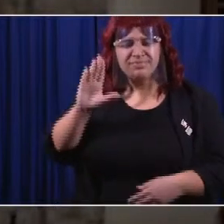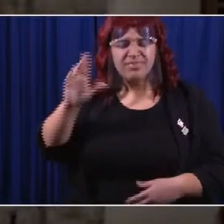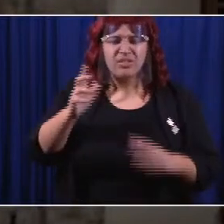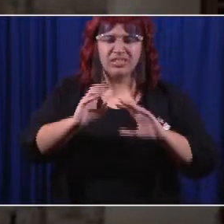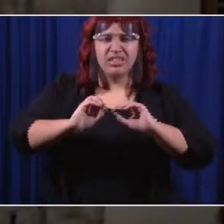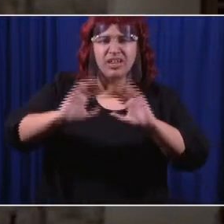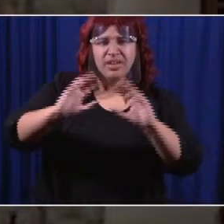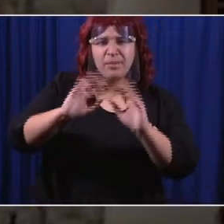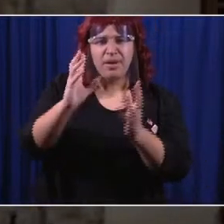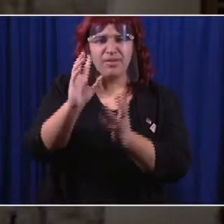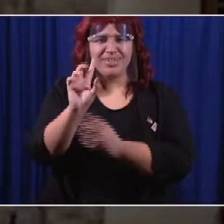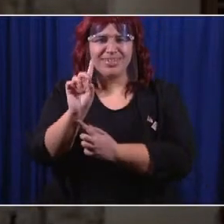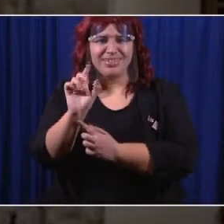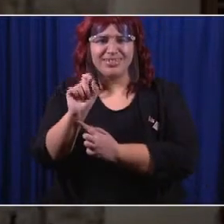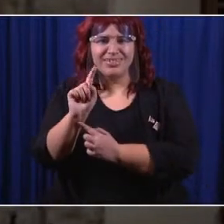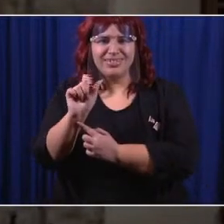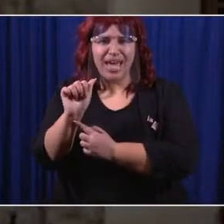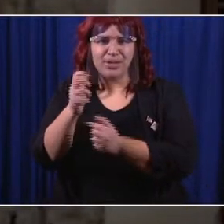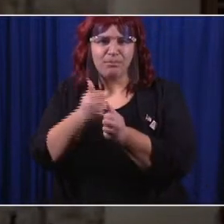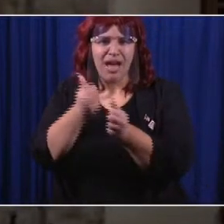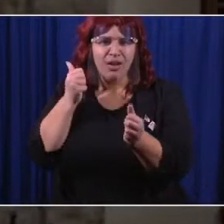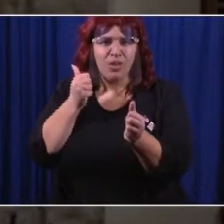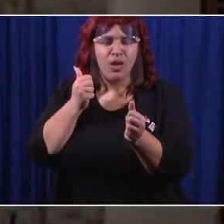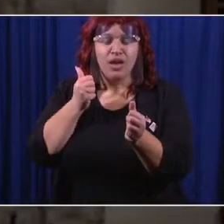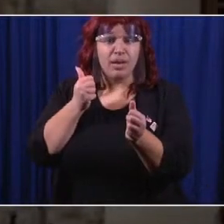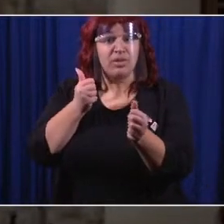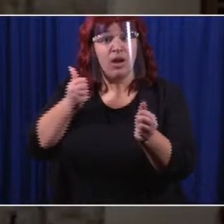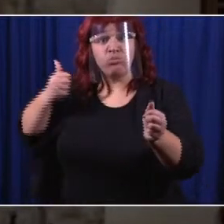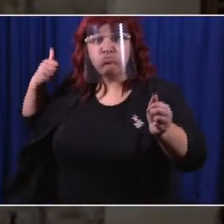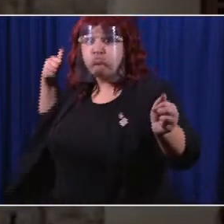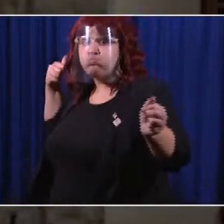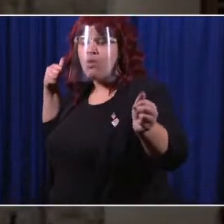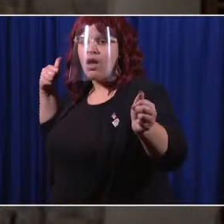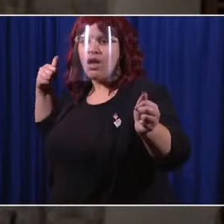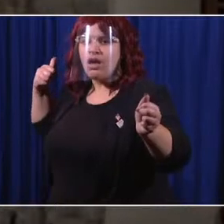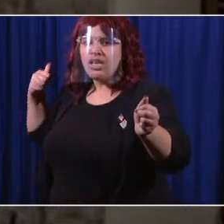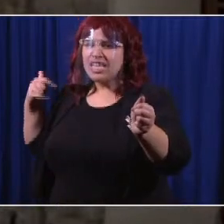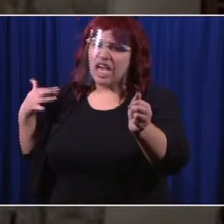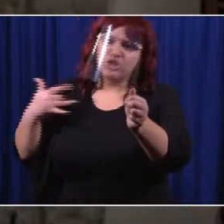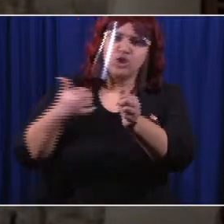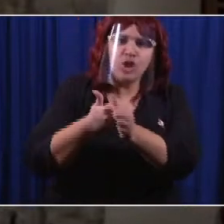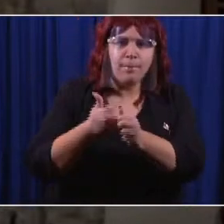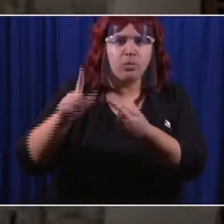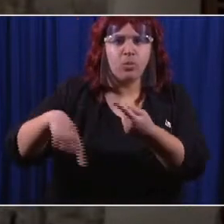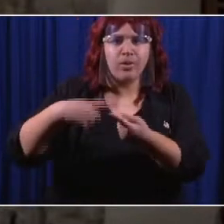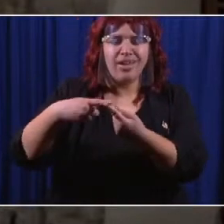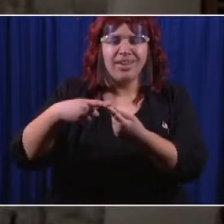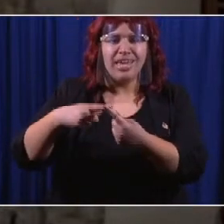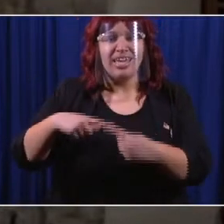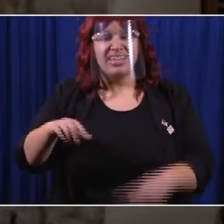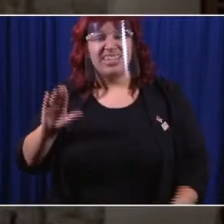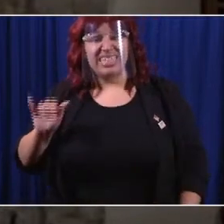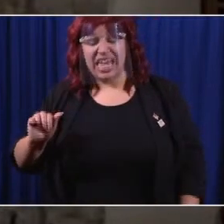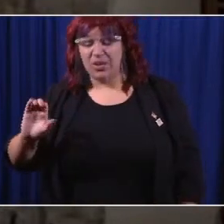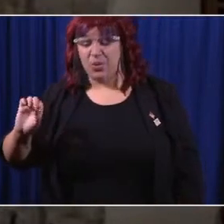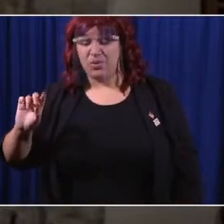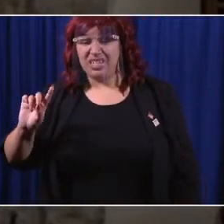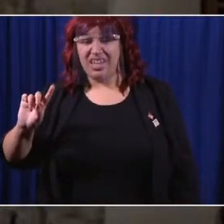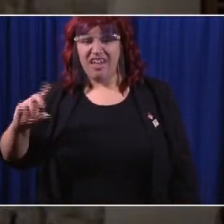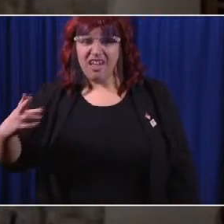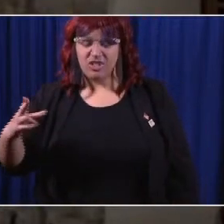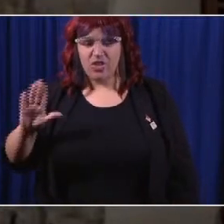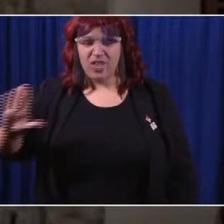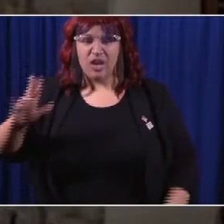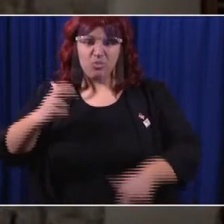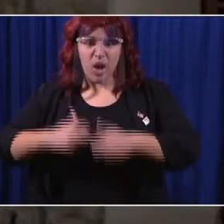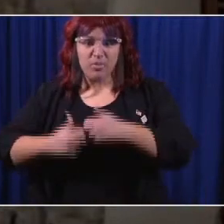backlog with COVID cases, like how large it is, when it'll patch up, and whether it's an ODH problem or an external problem? I mean, right now the